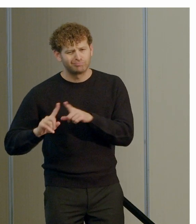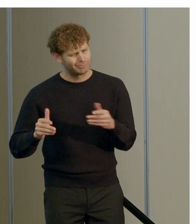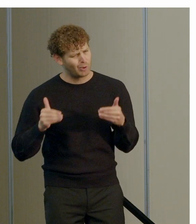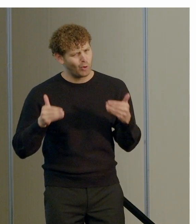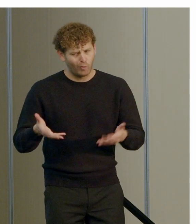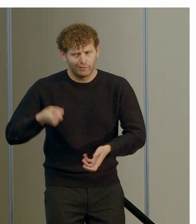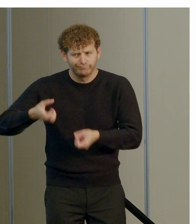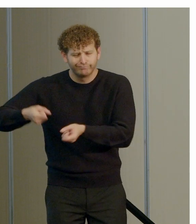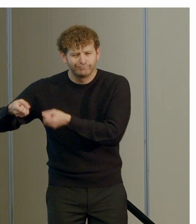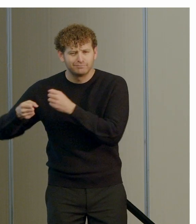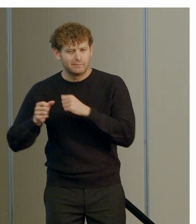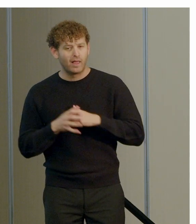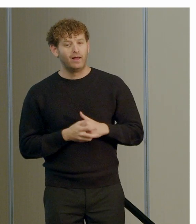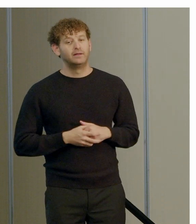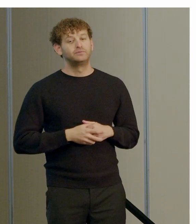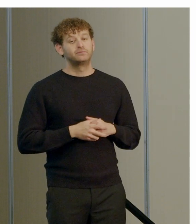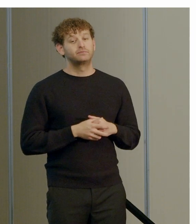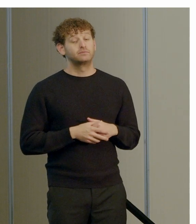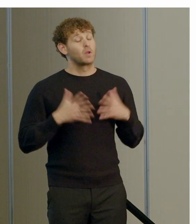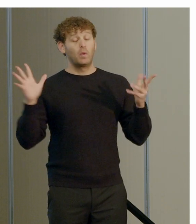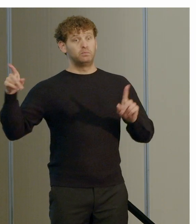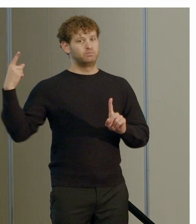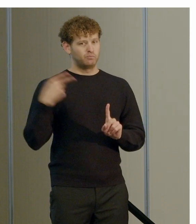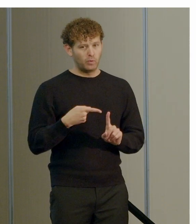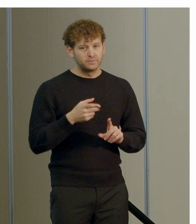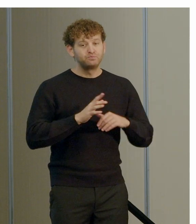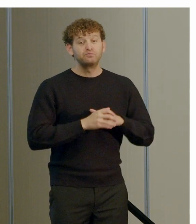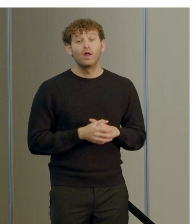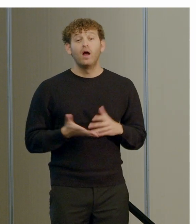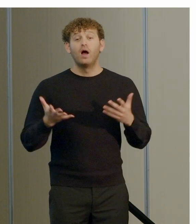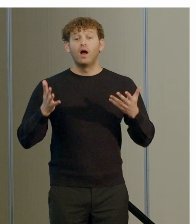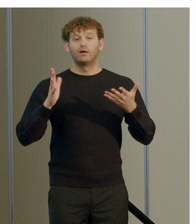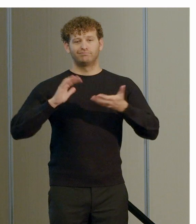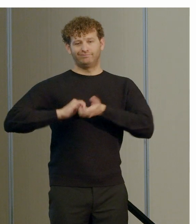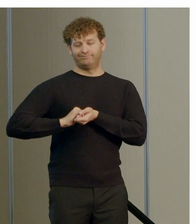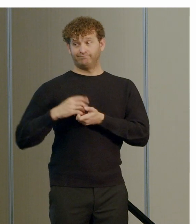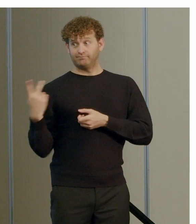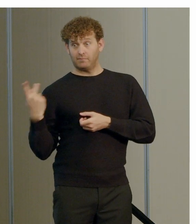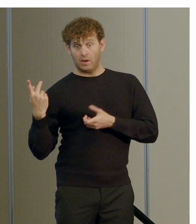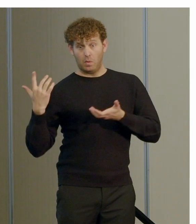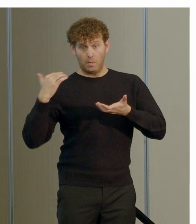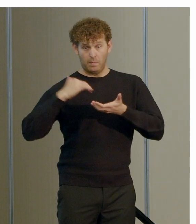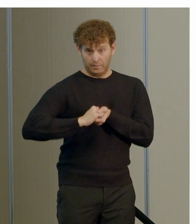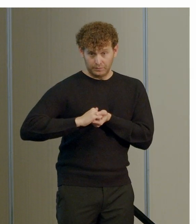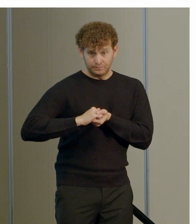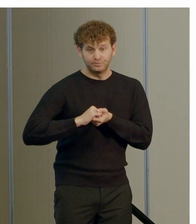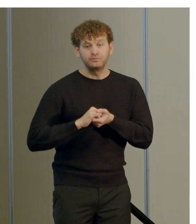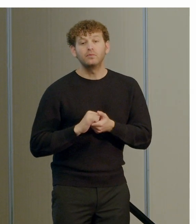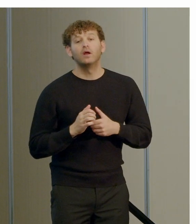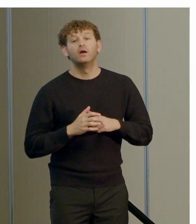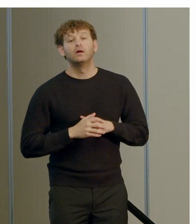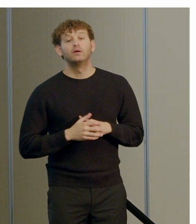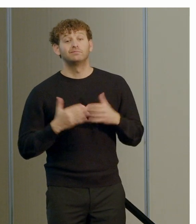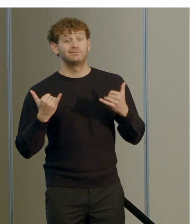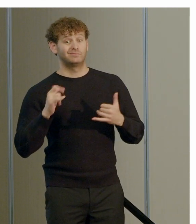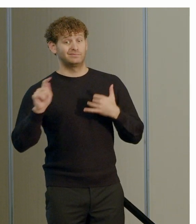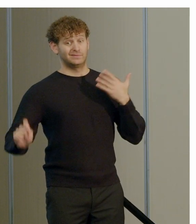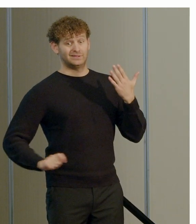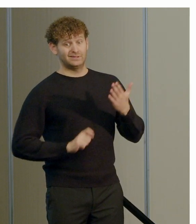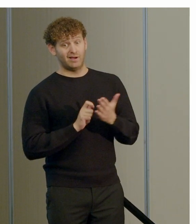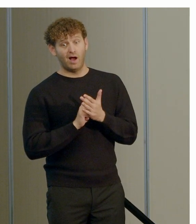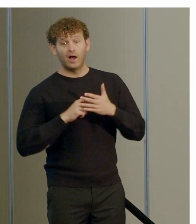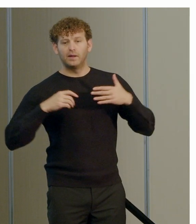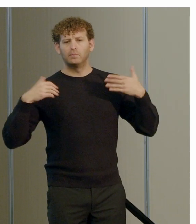collaboration is the heart of the story. I will give you some updates. And as most of you know, it's a challenging environment now, but we are continuing to do